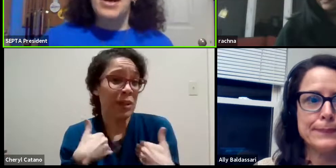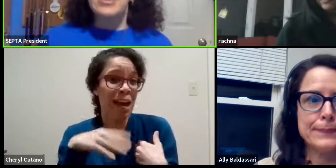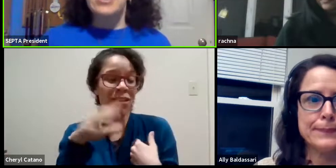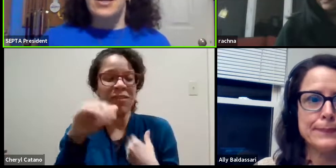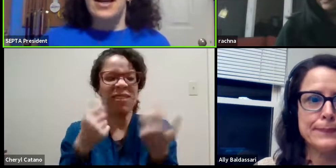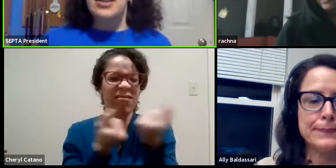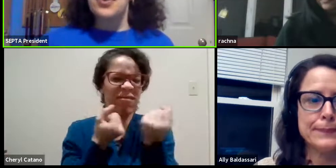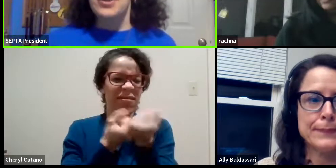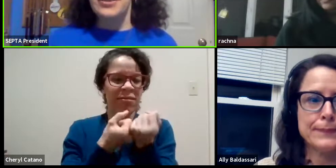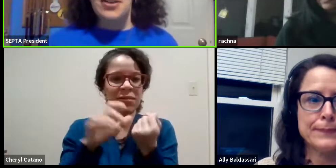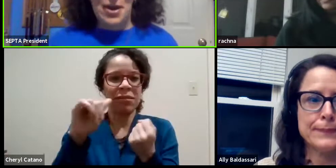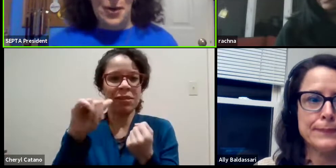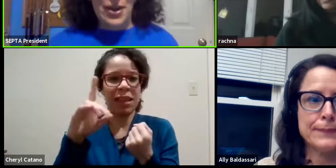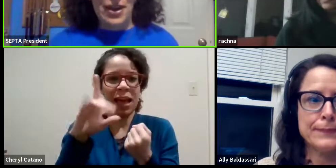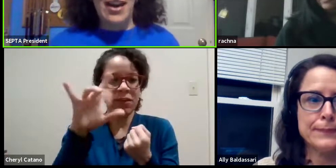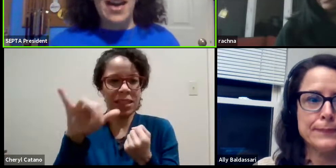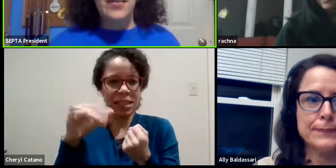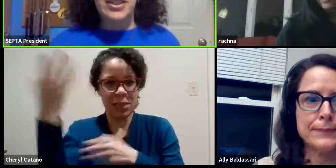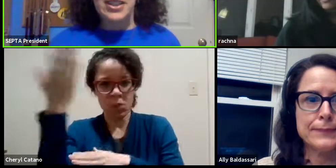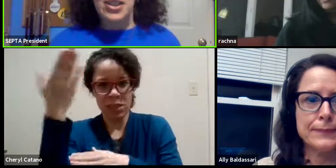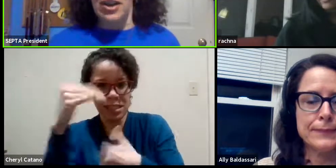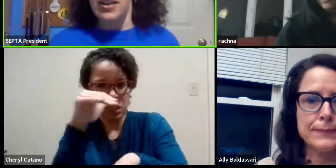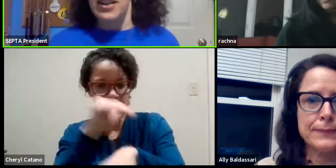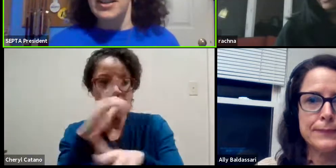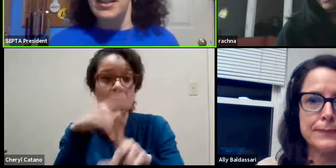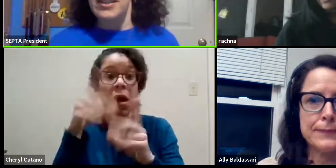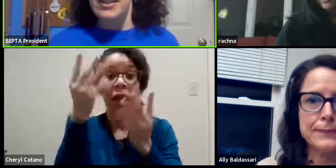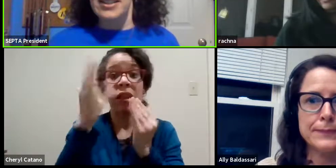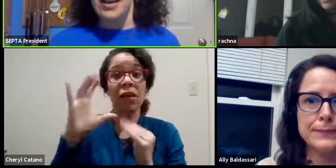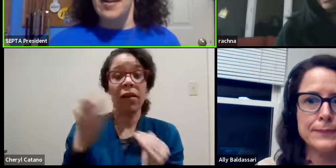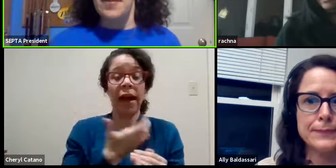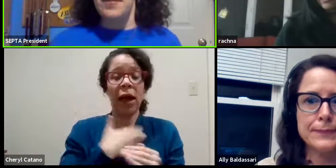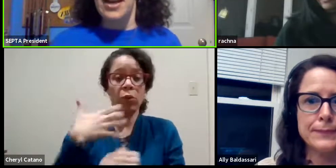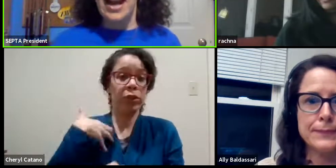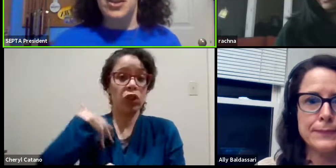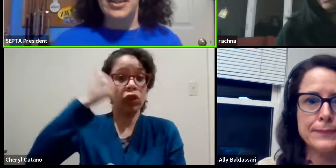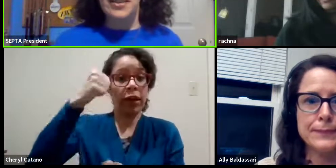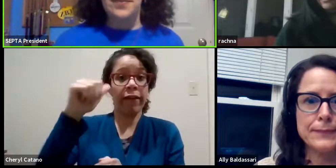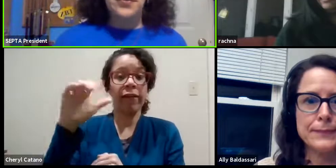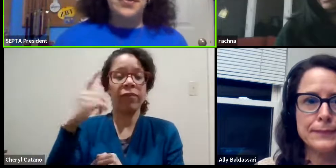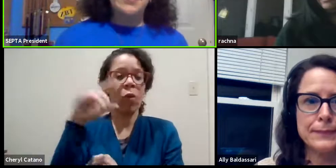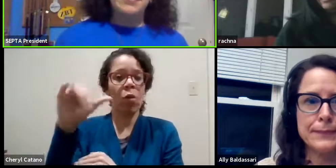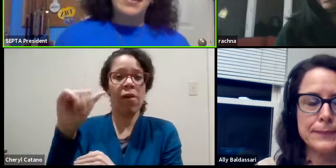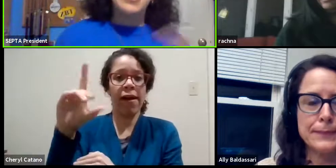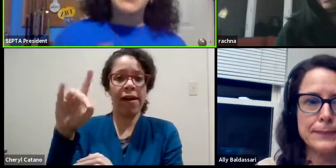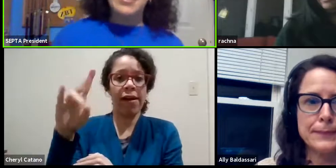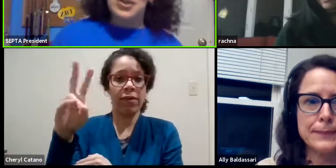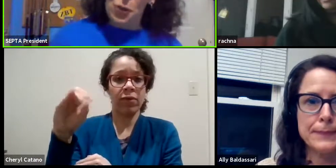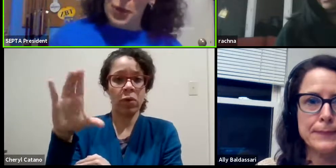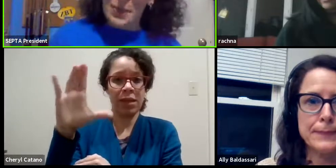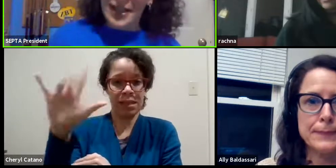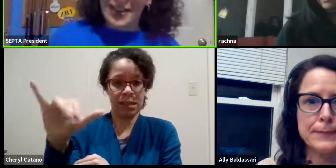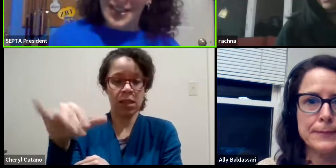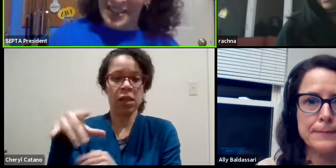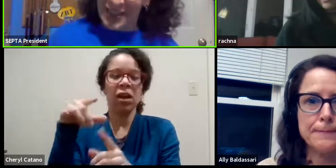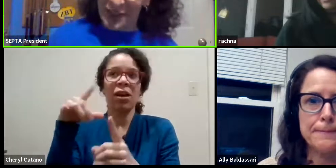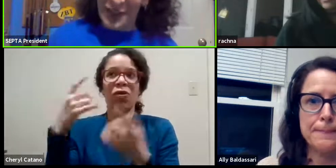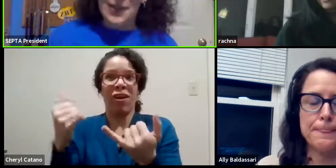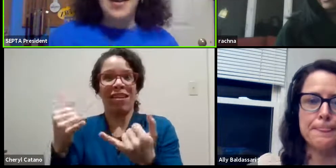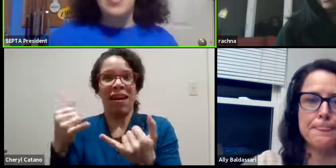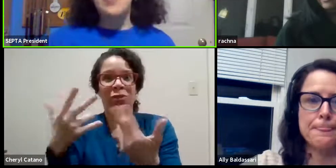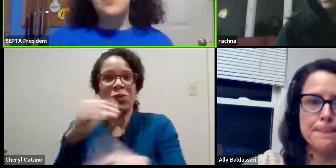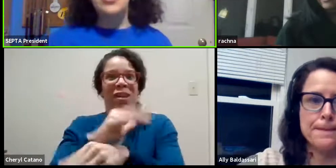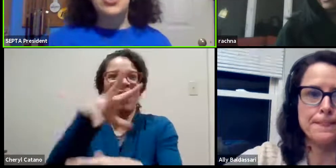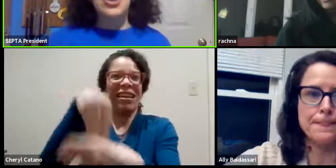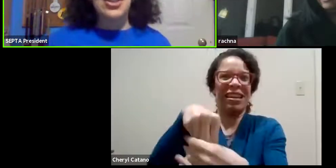but I did want to let you know that our advocacy chair is actually in the school board meeting this